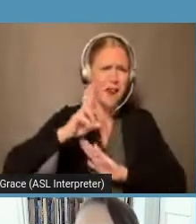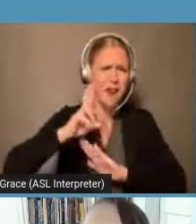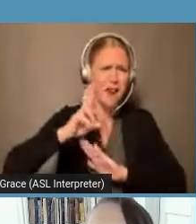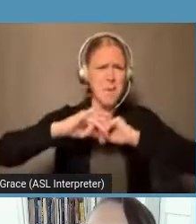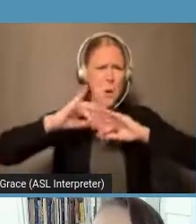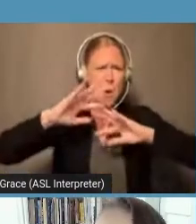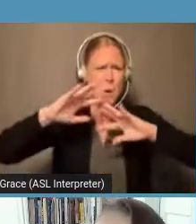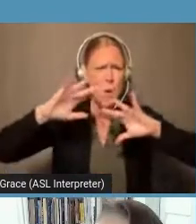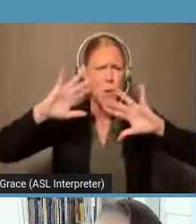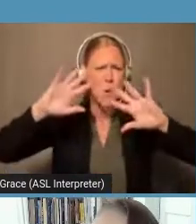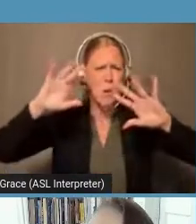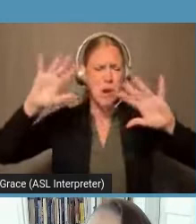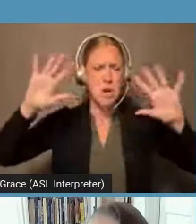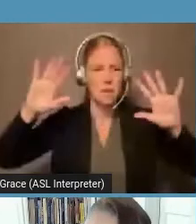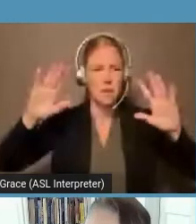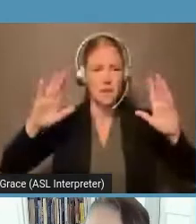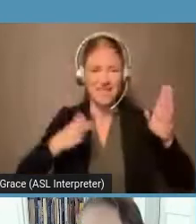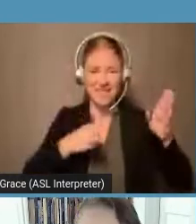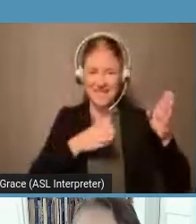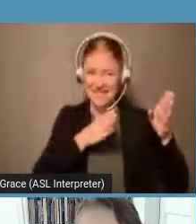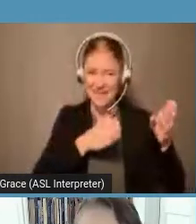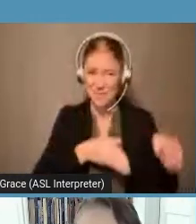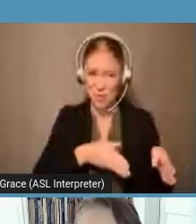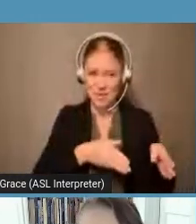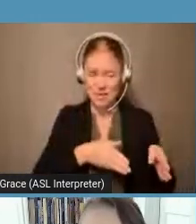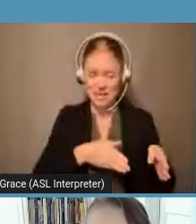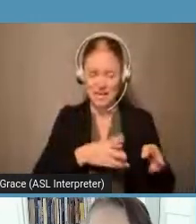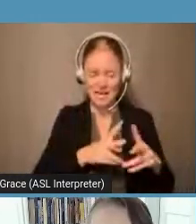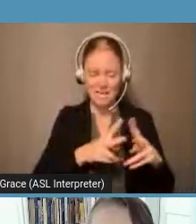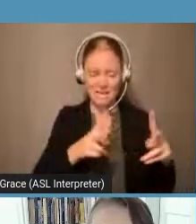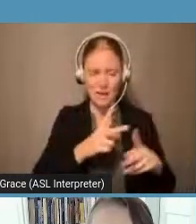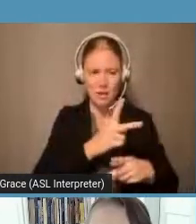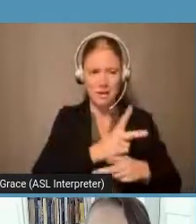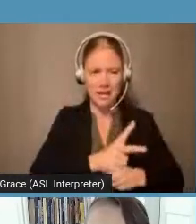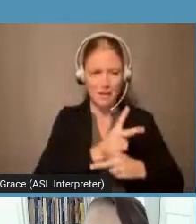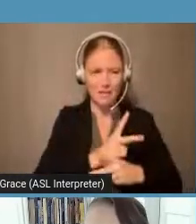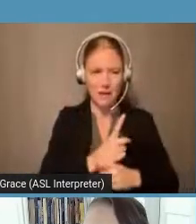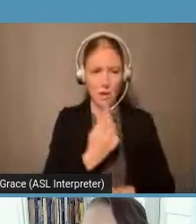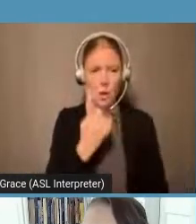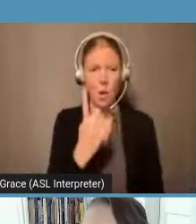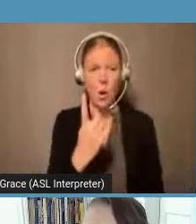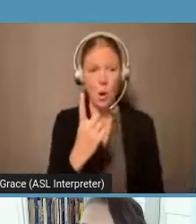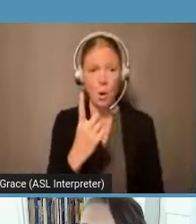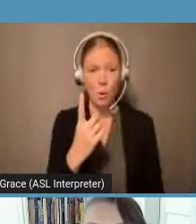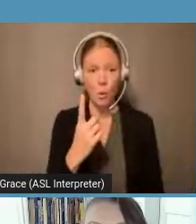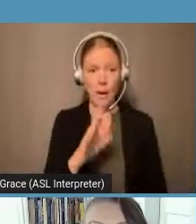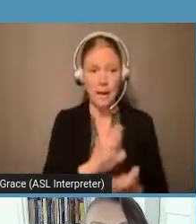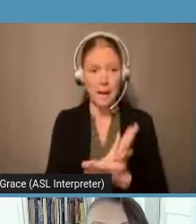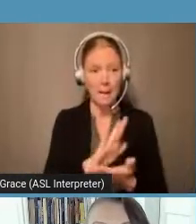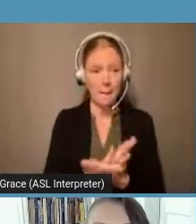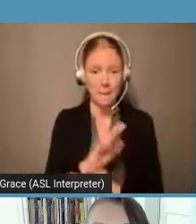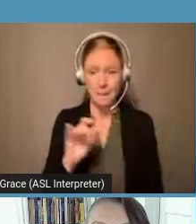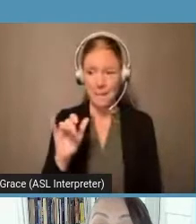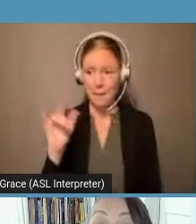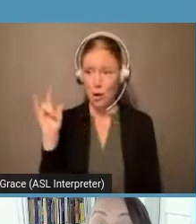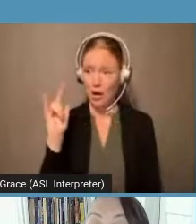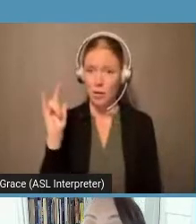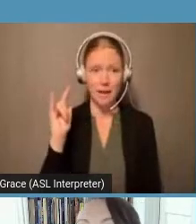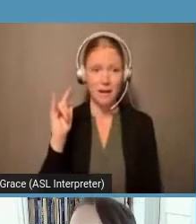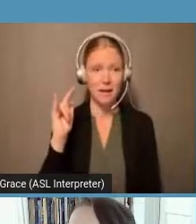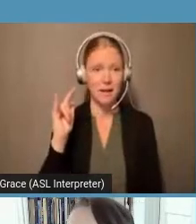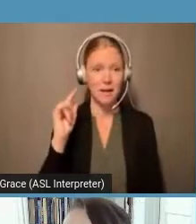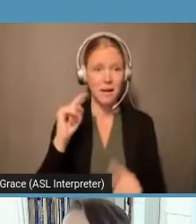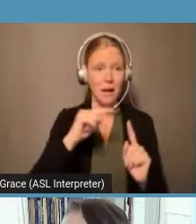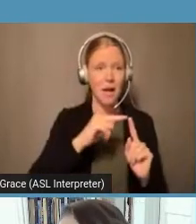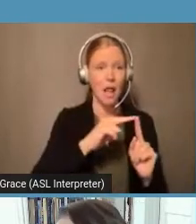explosions. And this person had very carefully animated a single paper airplane going in a slow circle around the